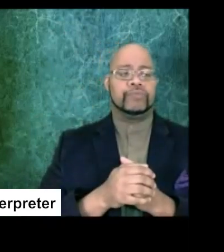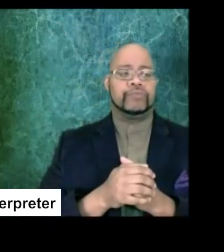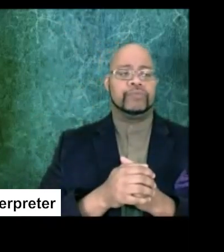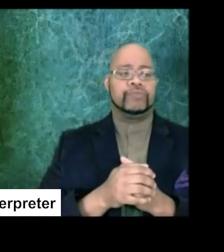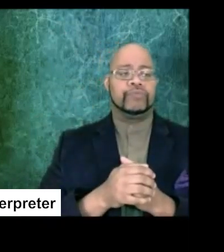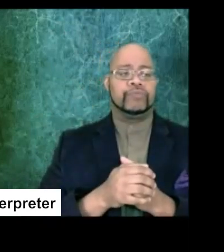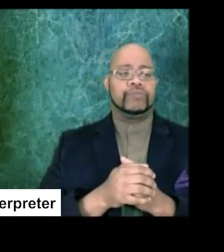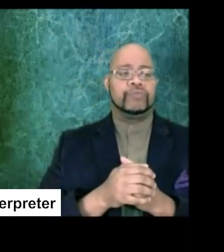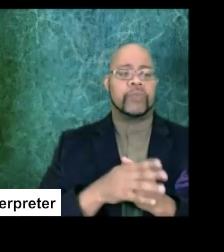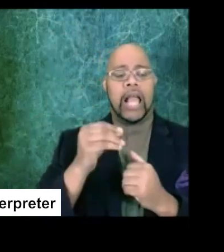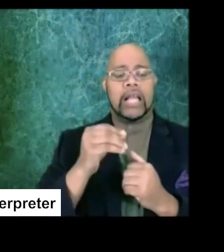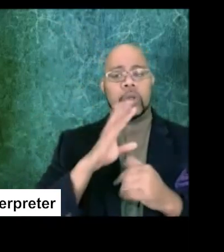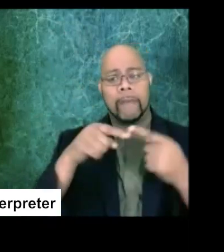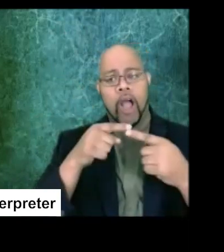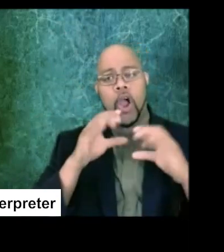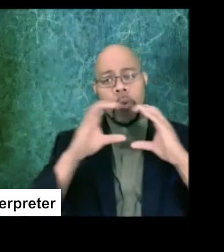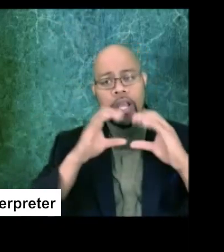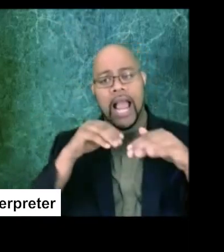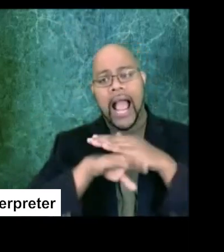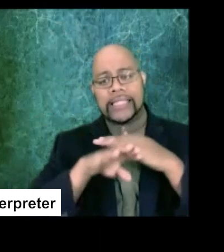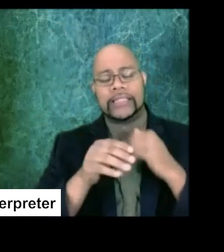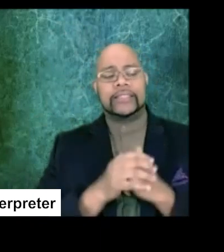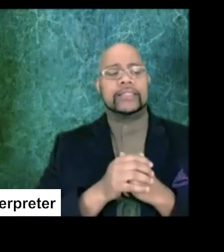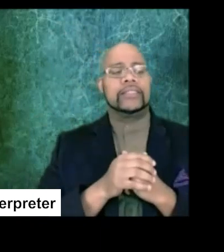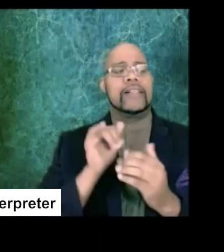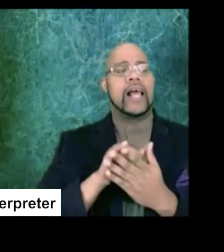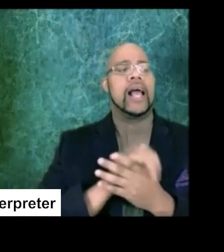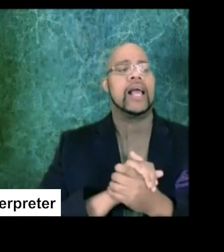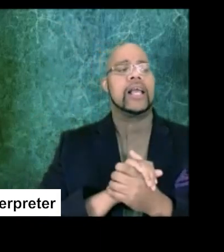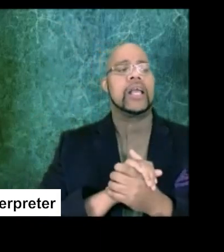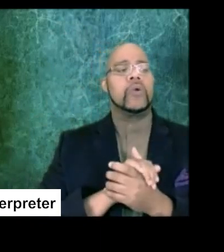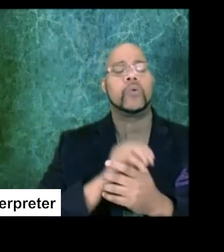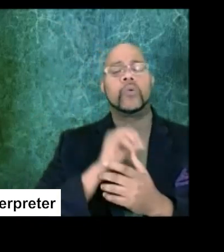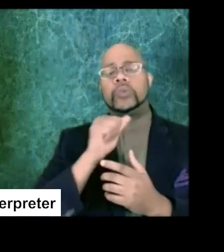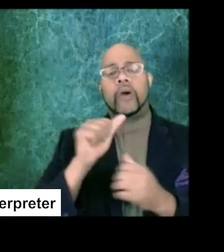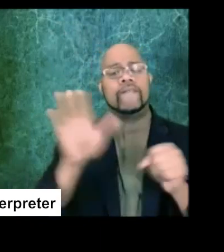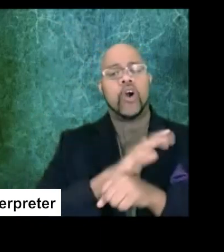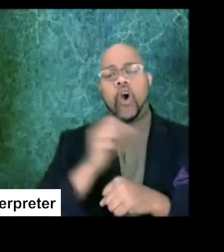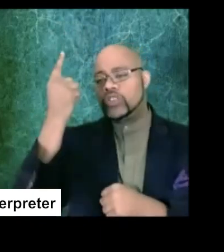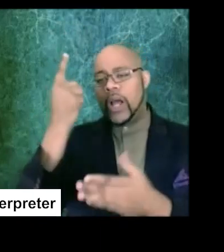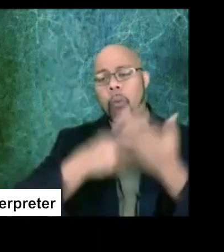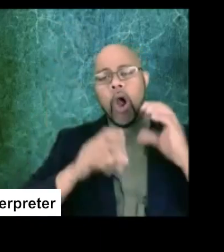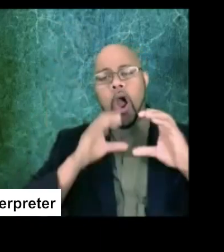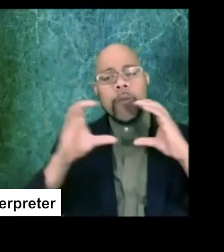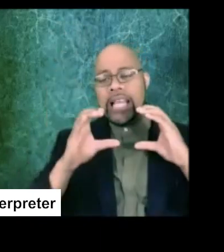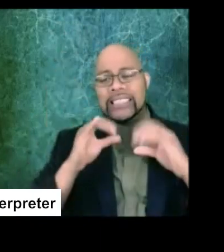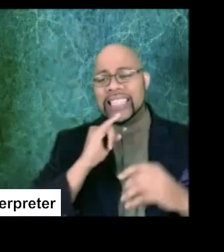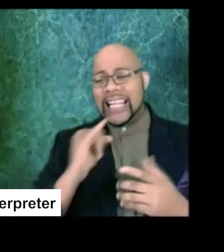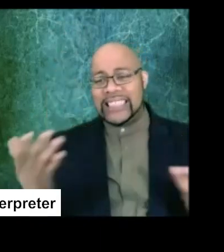in worrying about communication access is that we don't fully even understand what communication